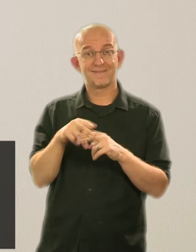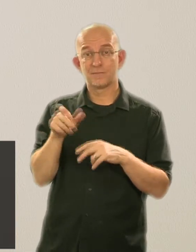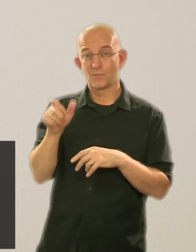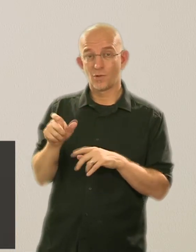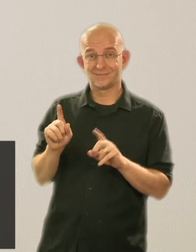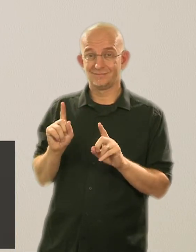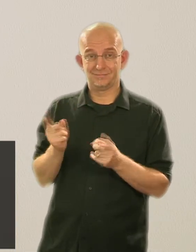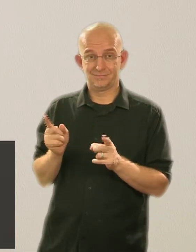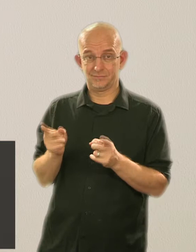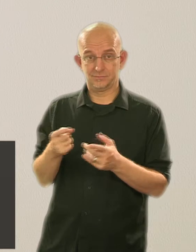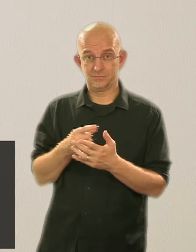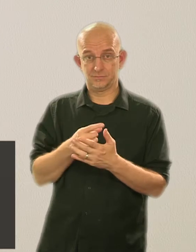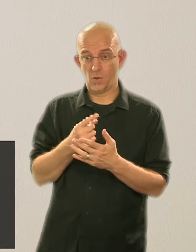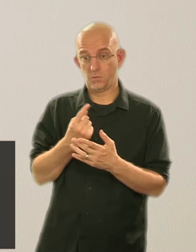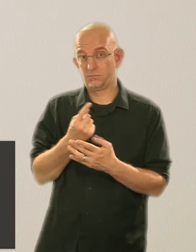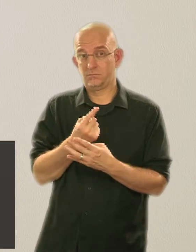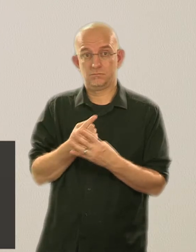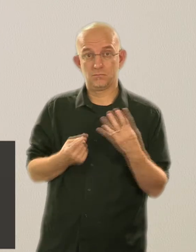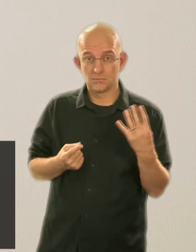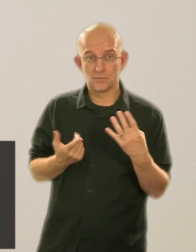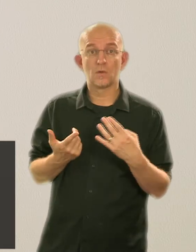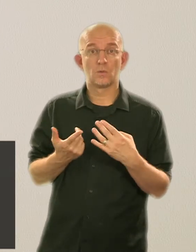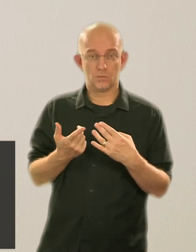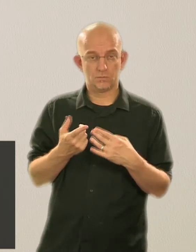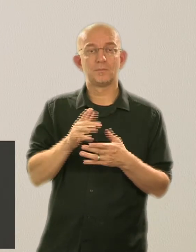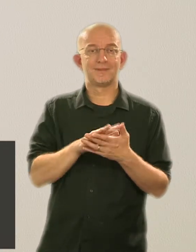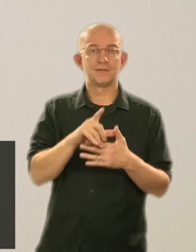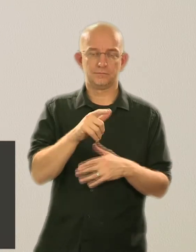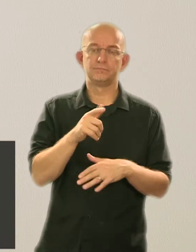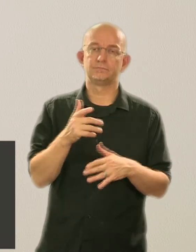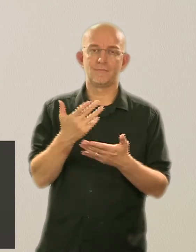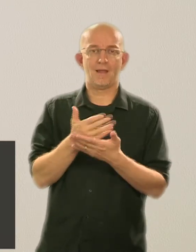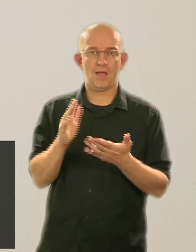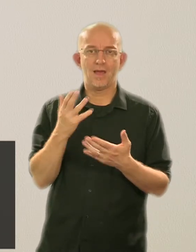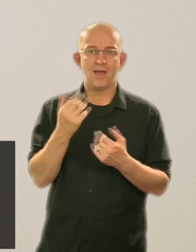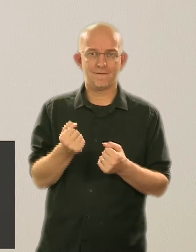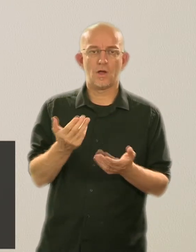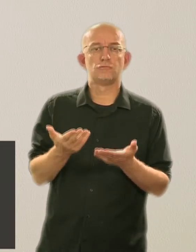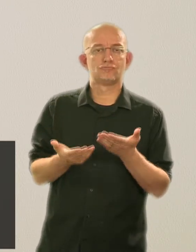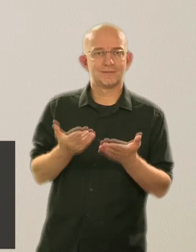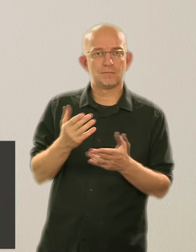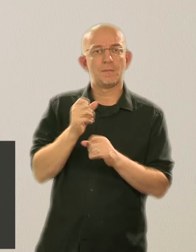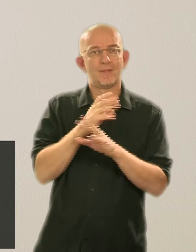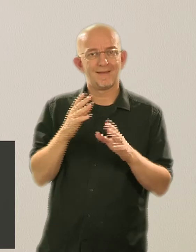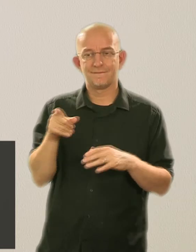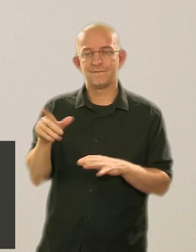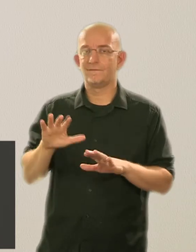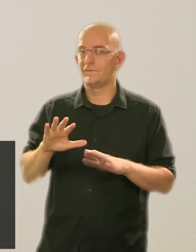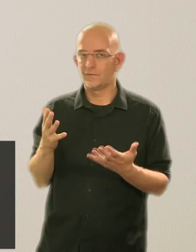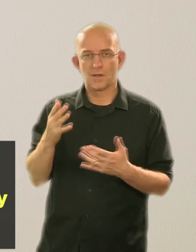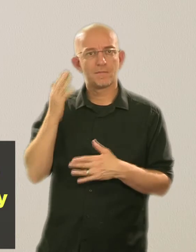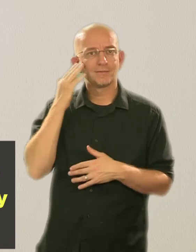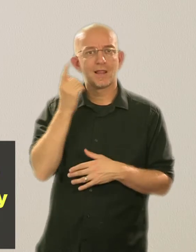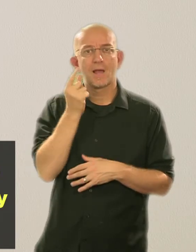and paper? Do they need photographs or objects? If the person is unable to do just one of these